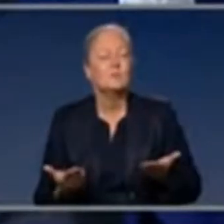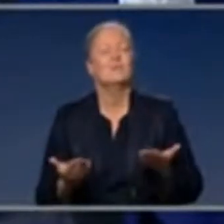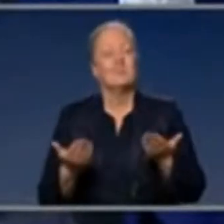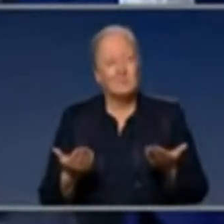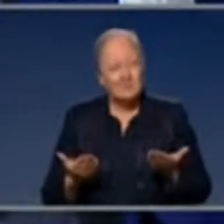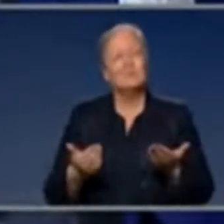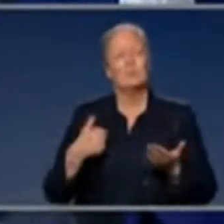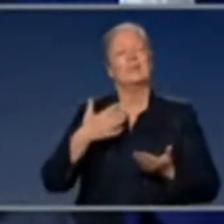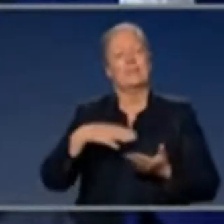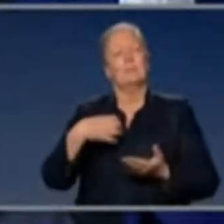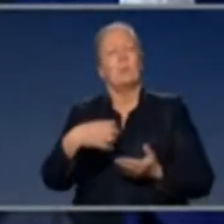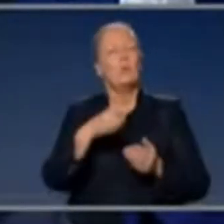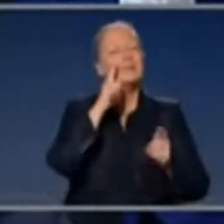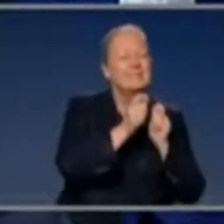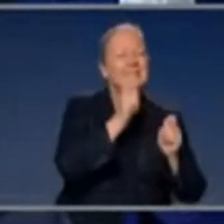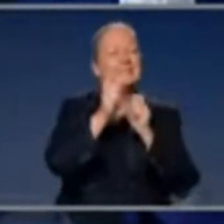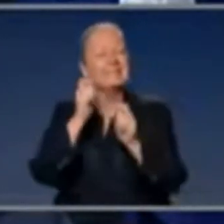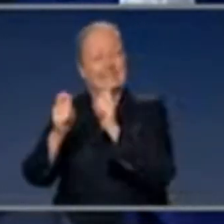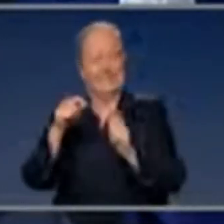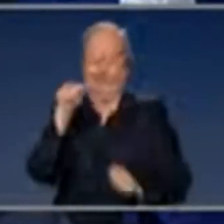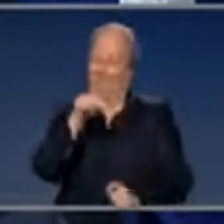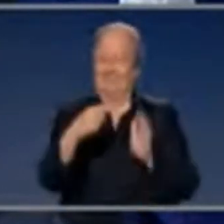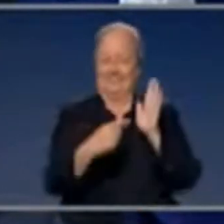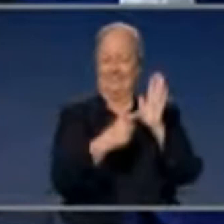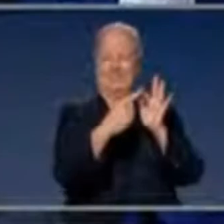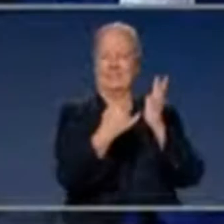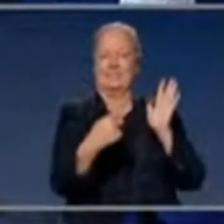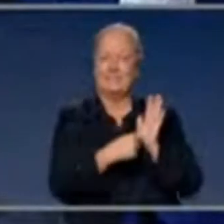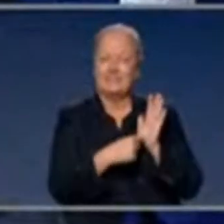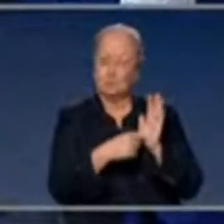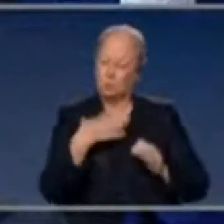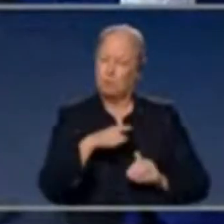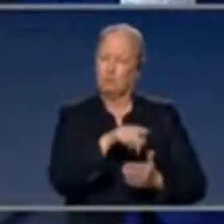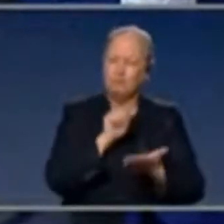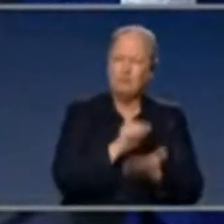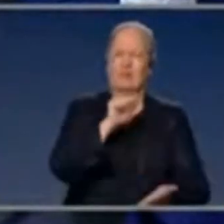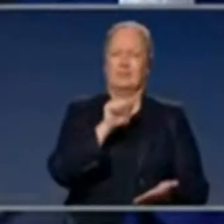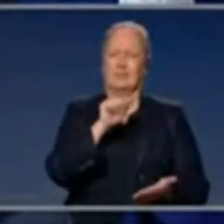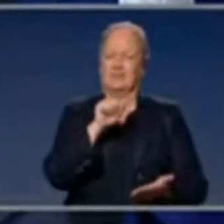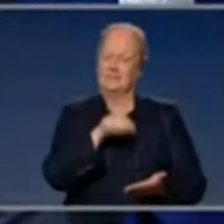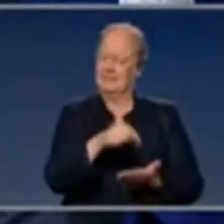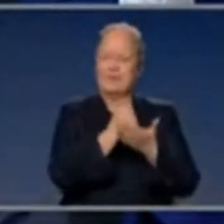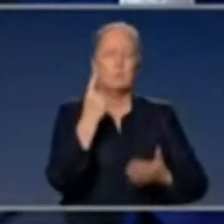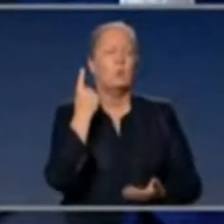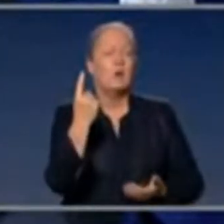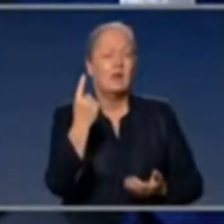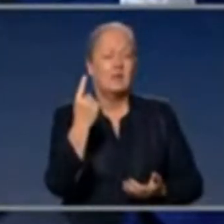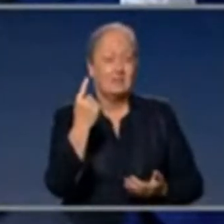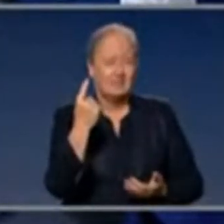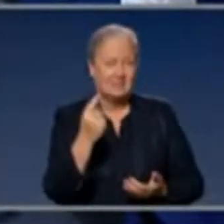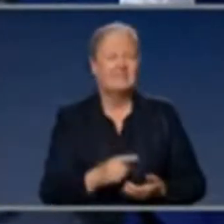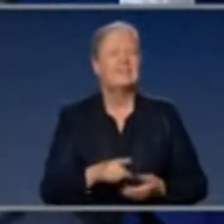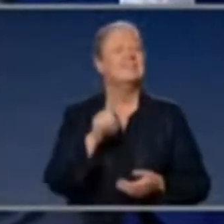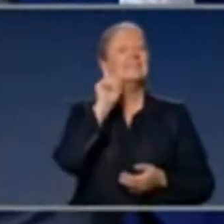reinforce the need for testing regimes to remain up to the mark. I think New South Wales had 32,000